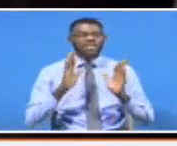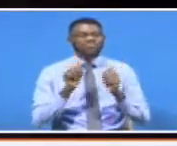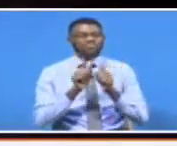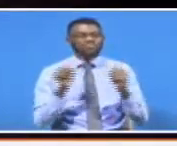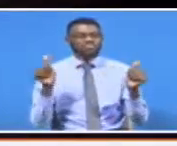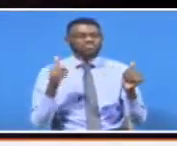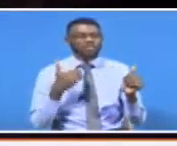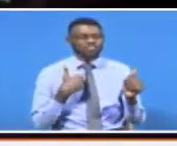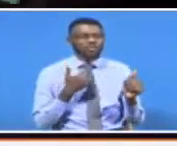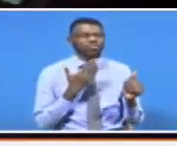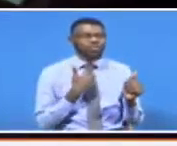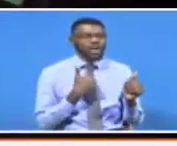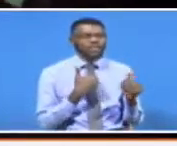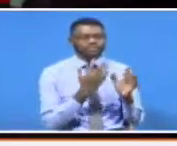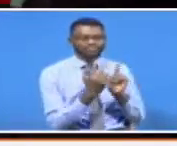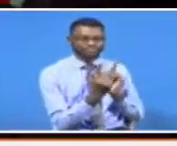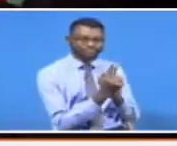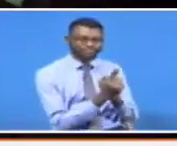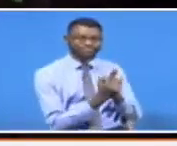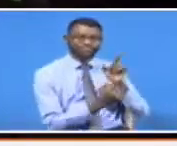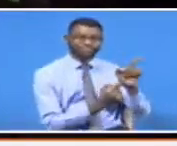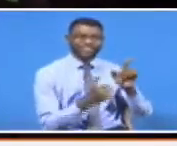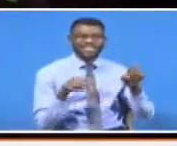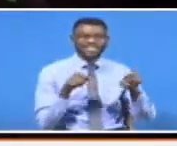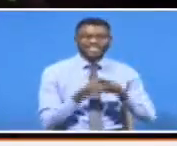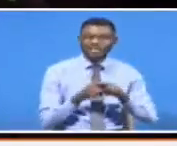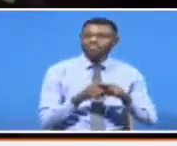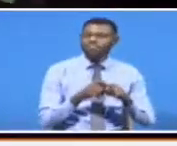person, and I also hope to use elders